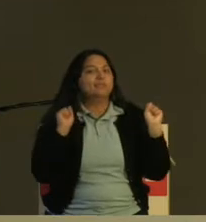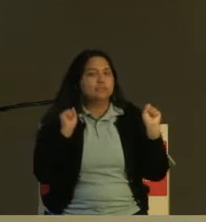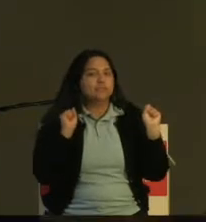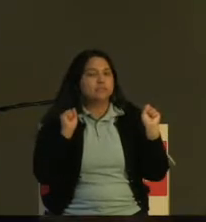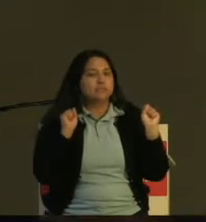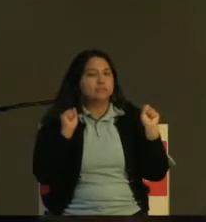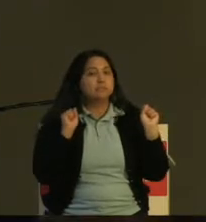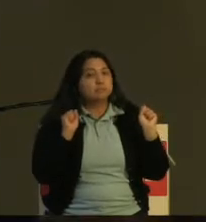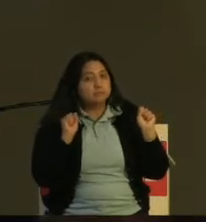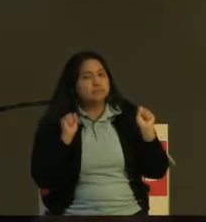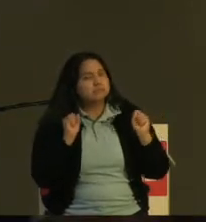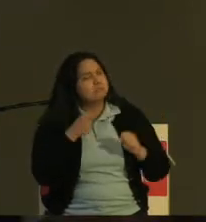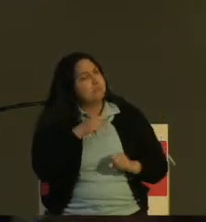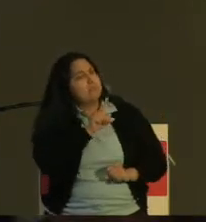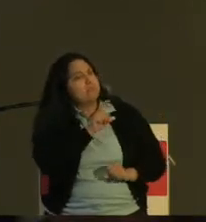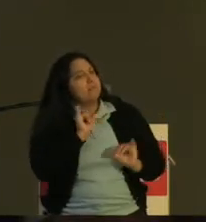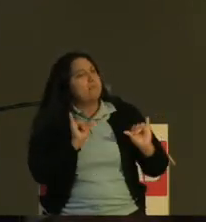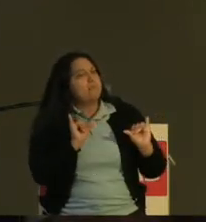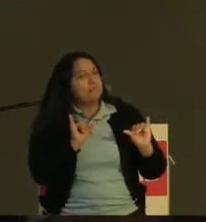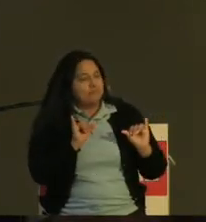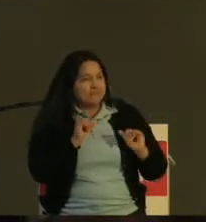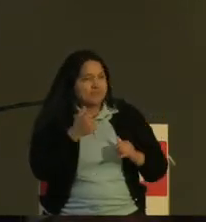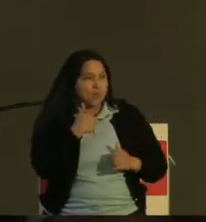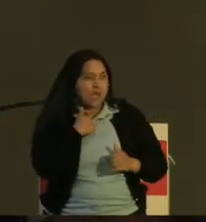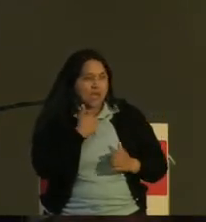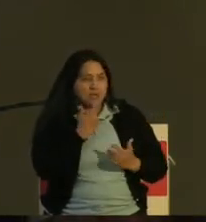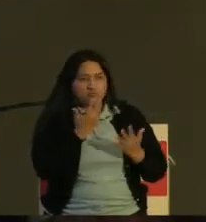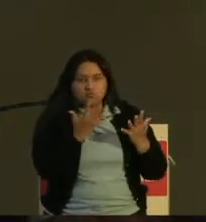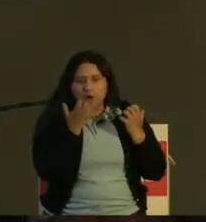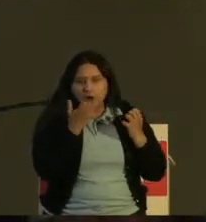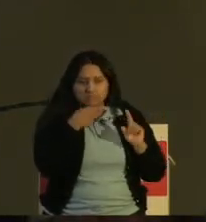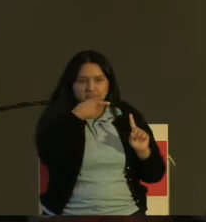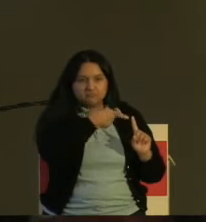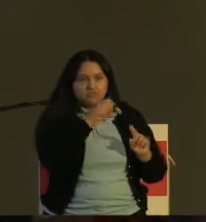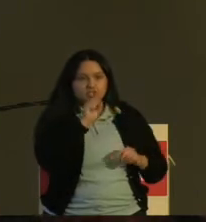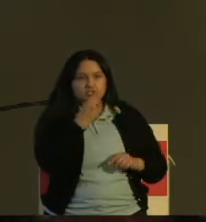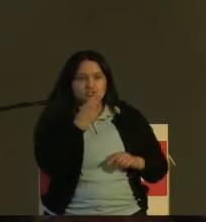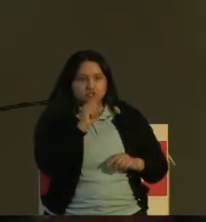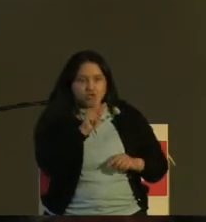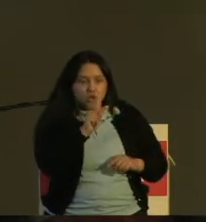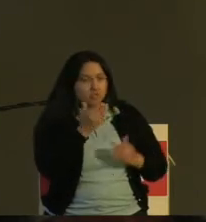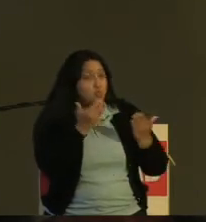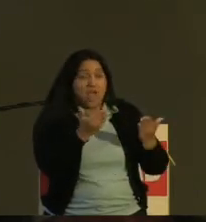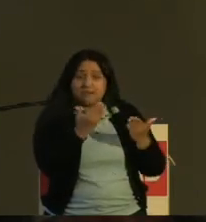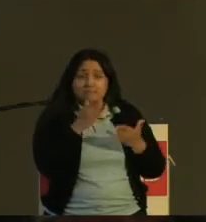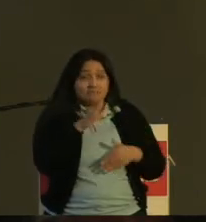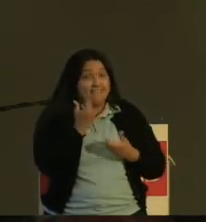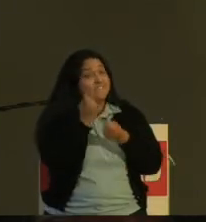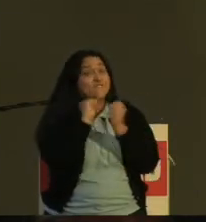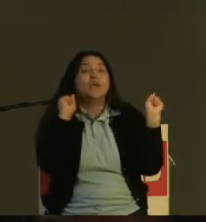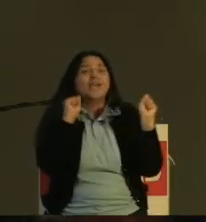So I would like you to, in a very free and filled with liberty way,